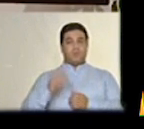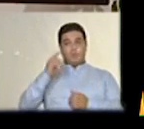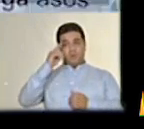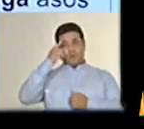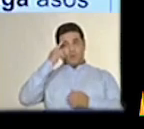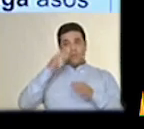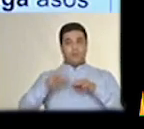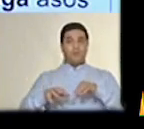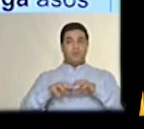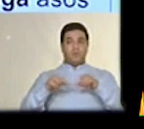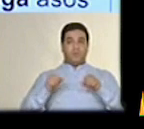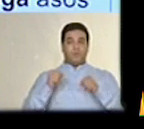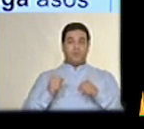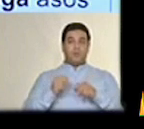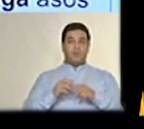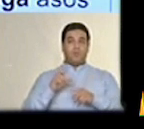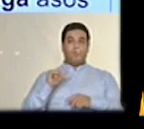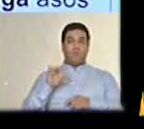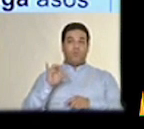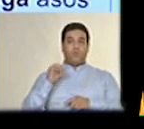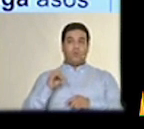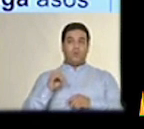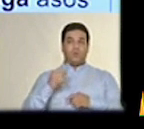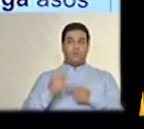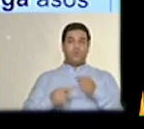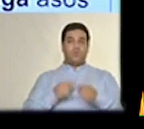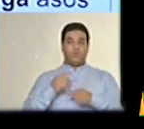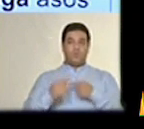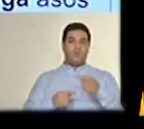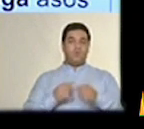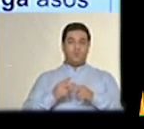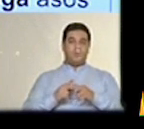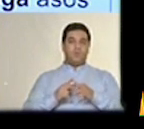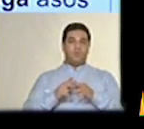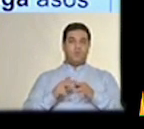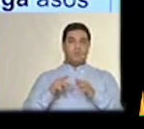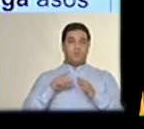Hindistonni zab etib, Boburiylar sulolasiga asos solgan ekan.